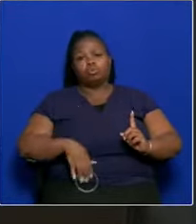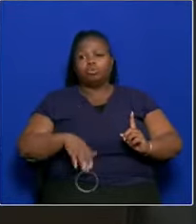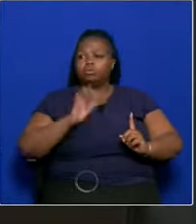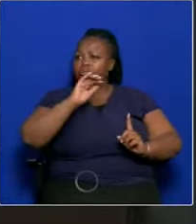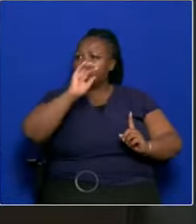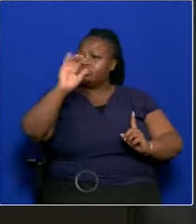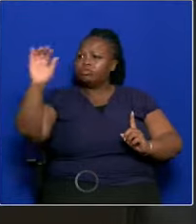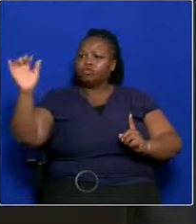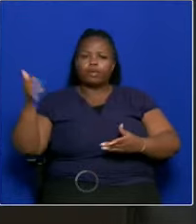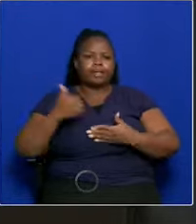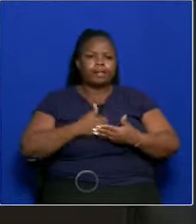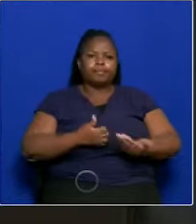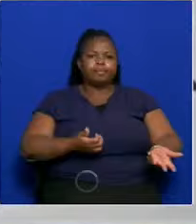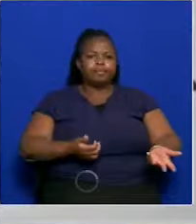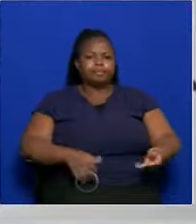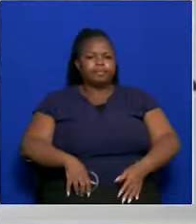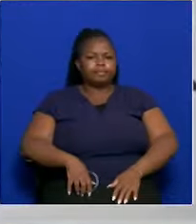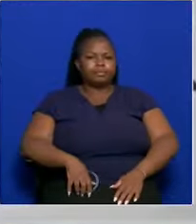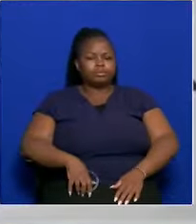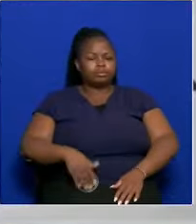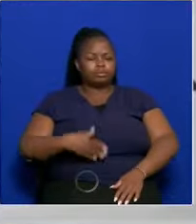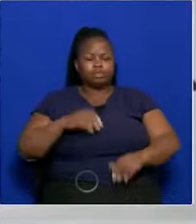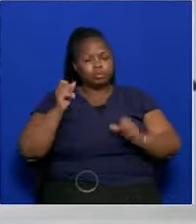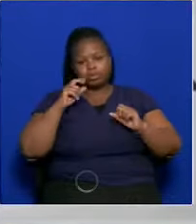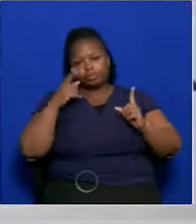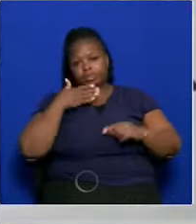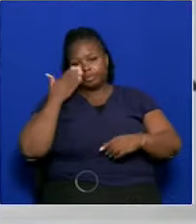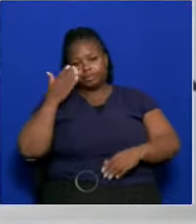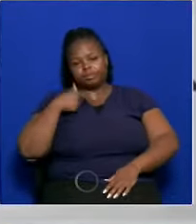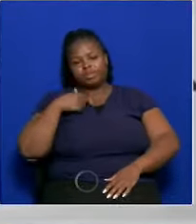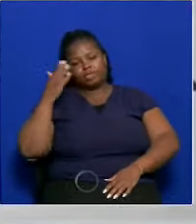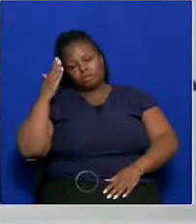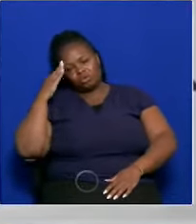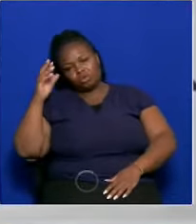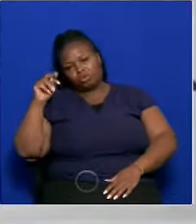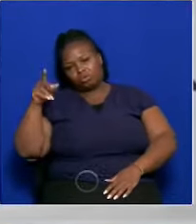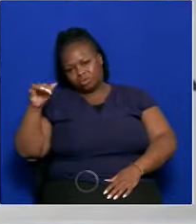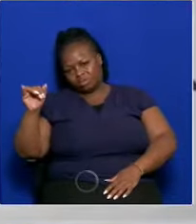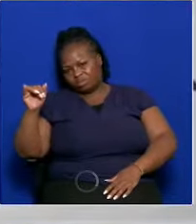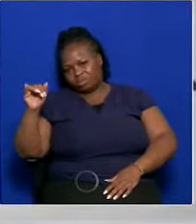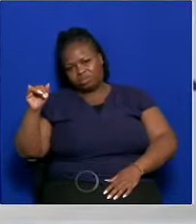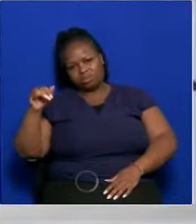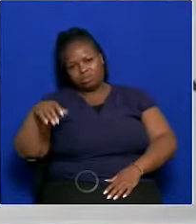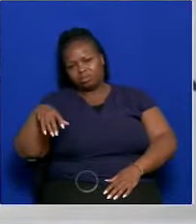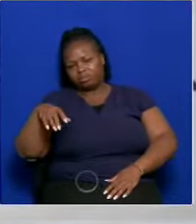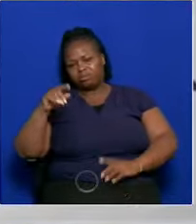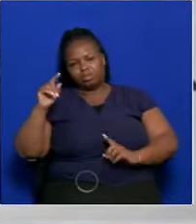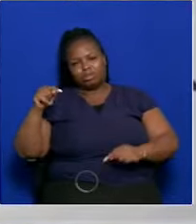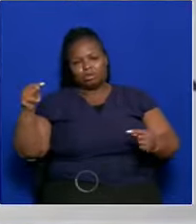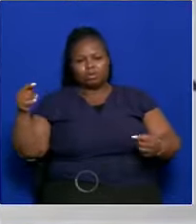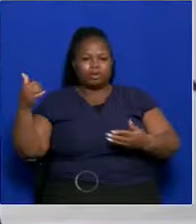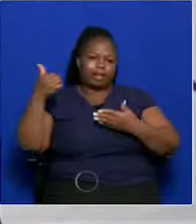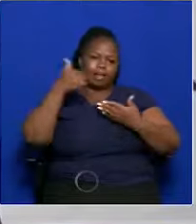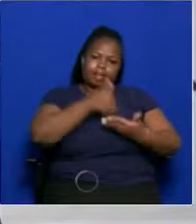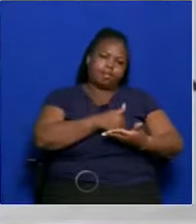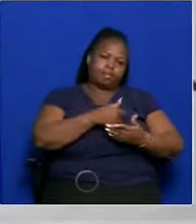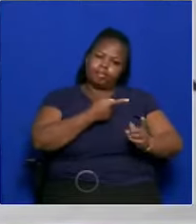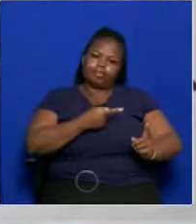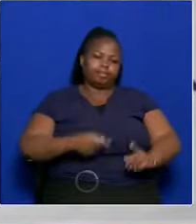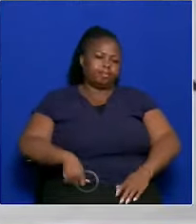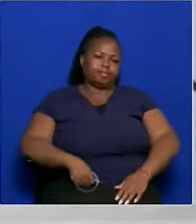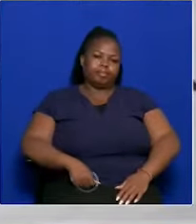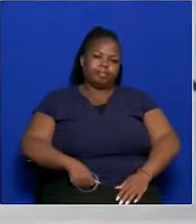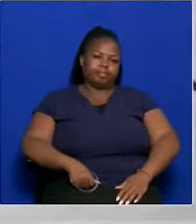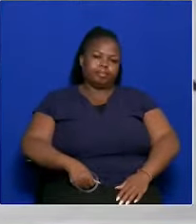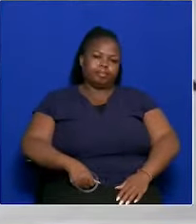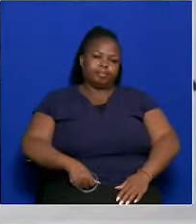I didn't amaze me, but I knew Nkosi is not in the position to say he can assist in this thing. If I